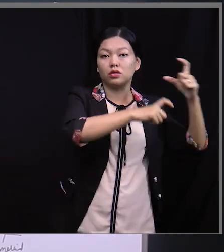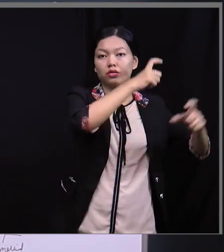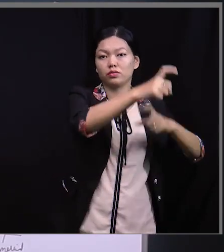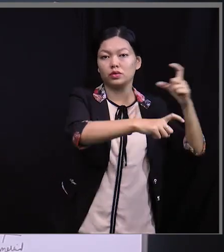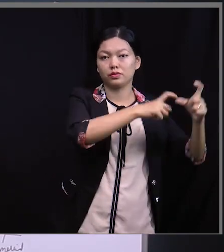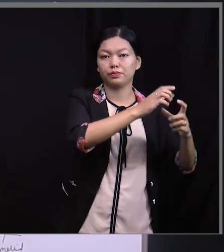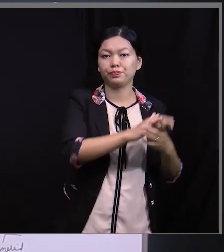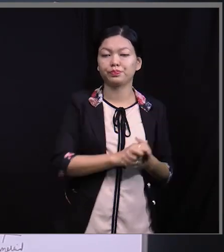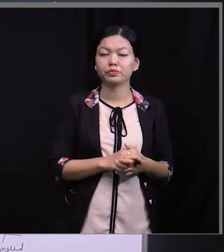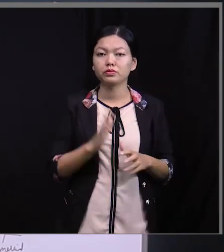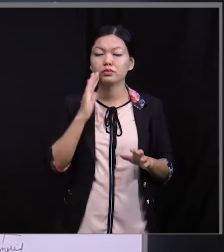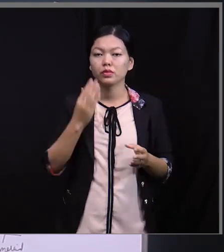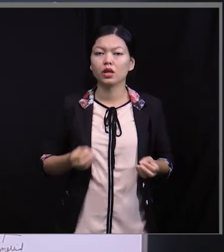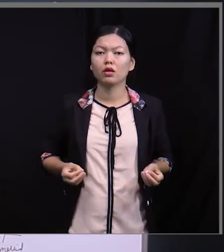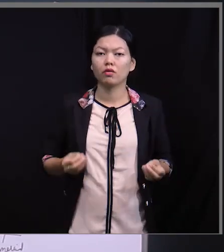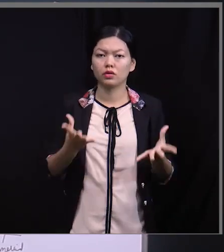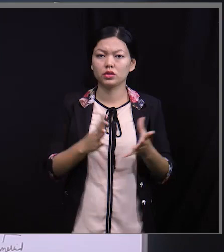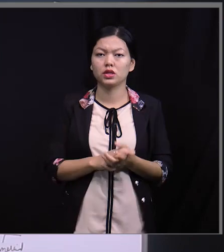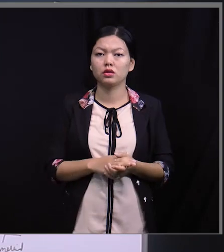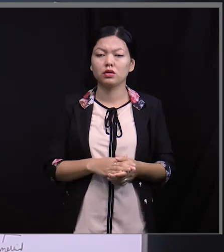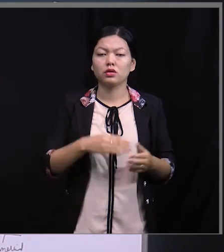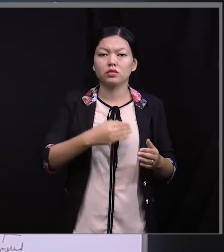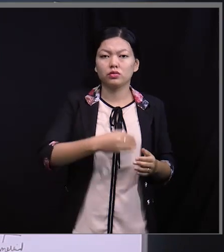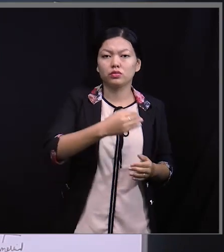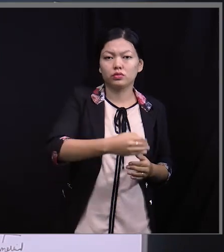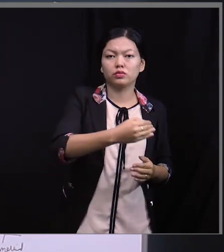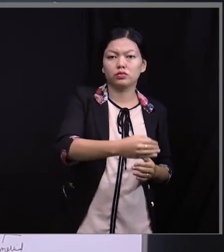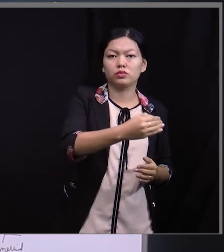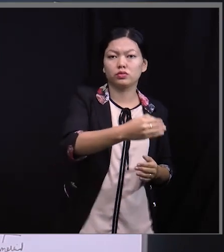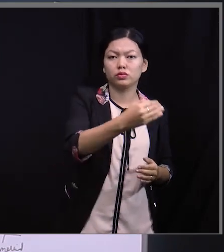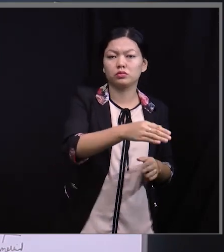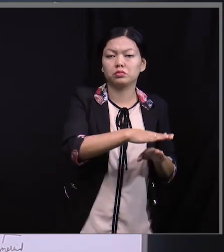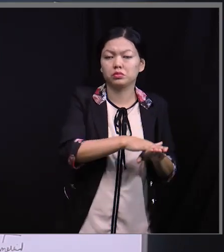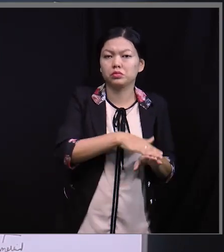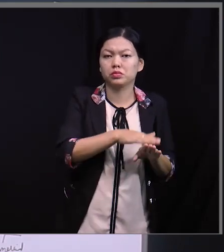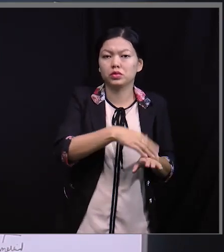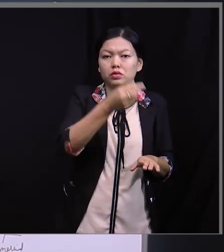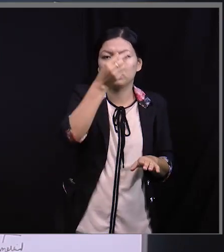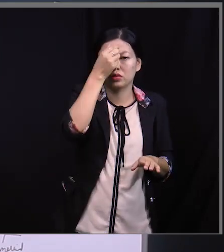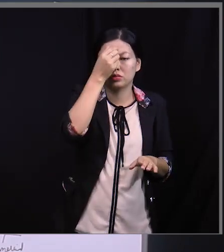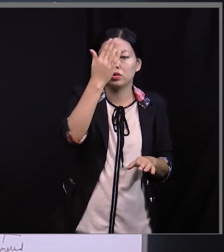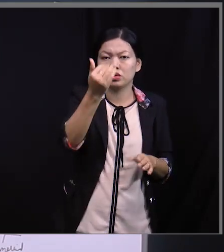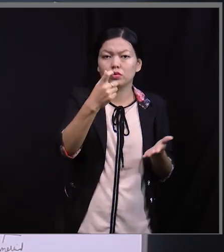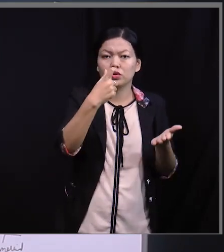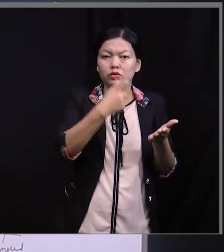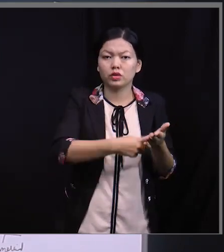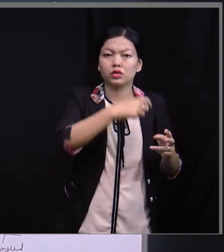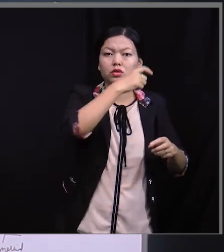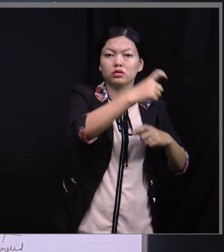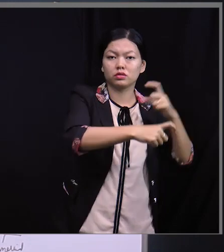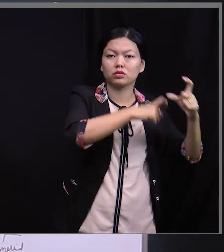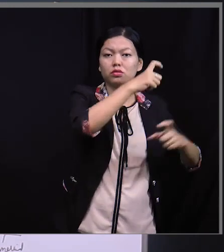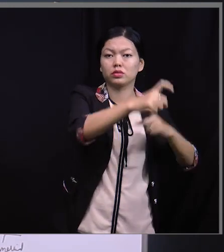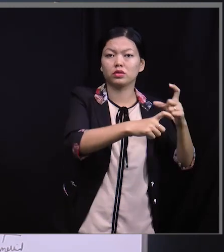this Reliance industry was that they were creating lots of pollution. So this